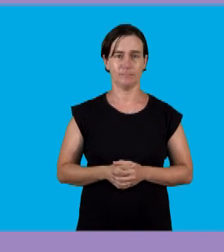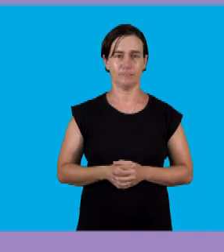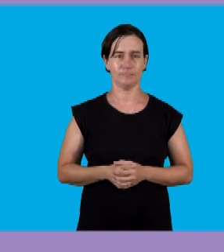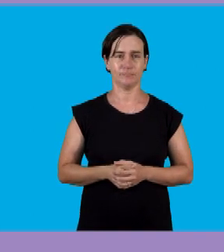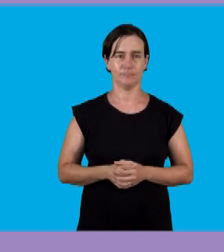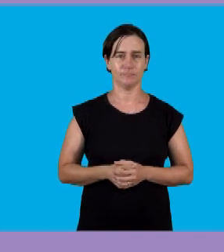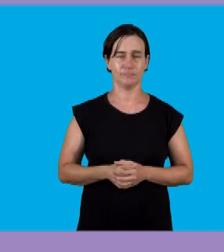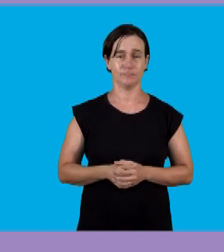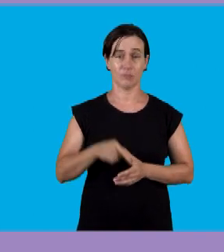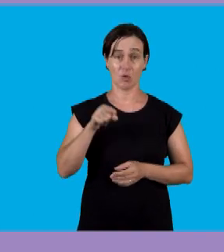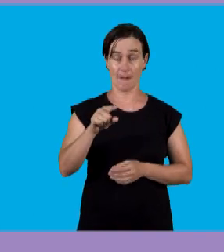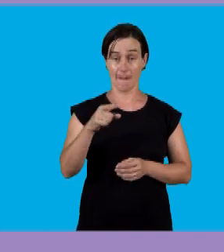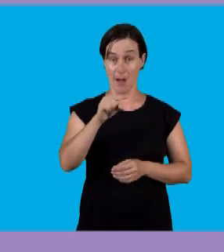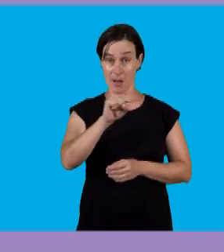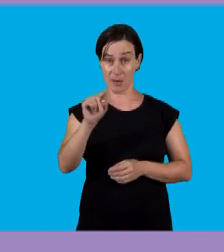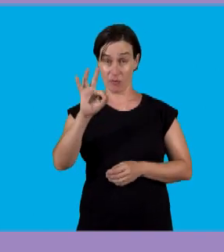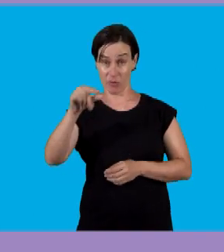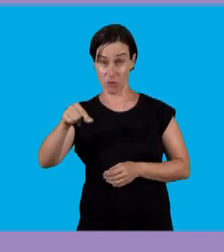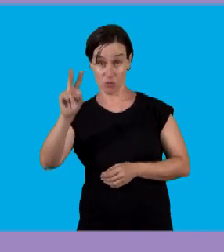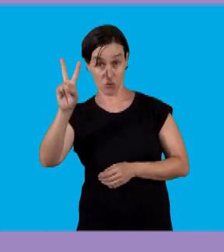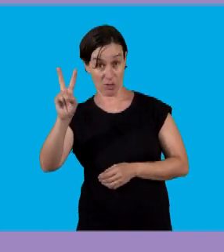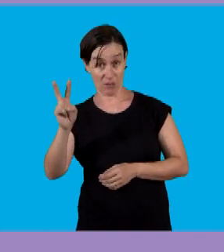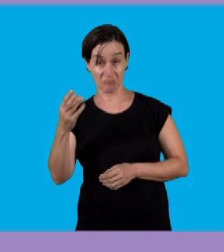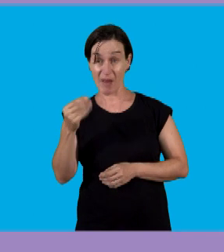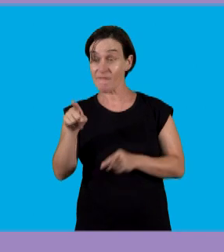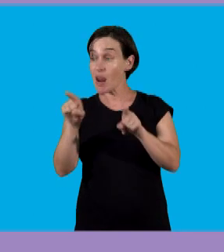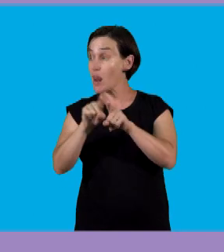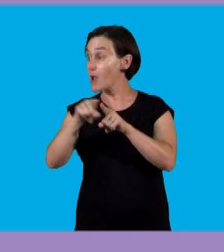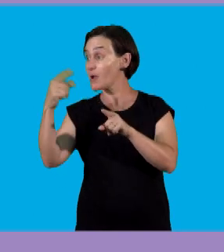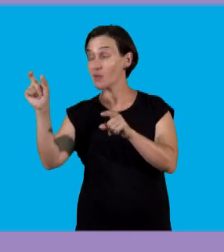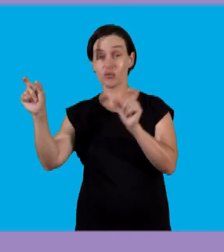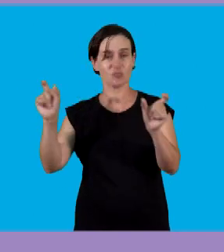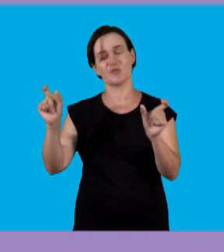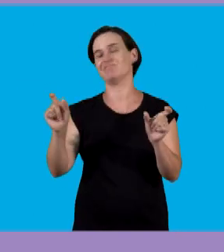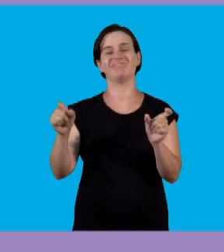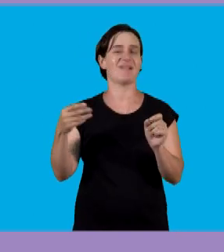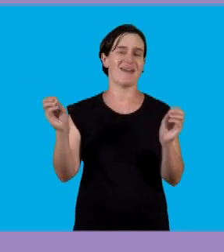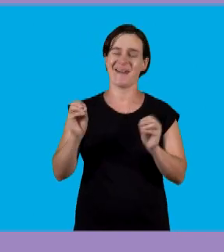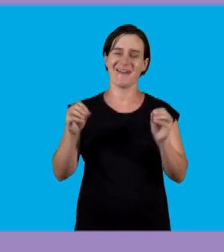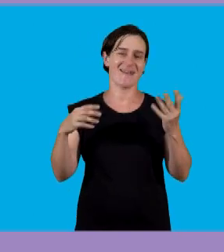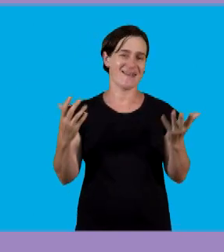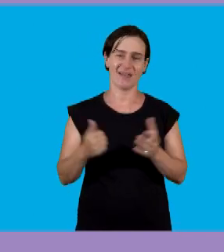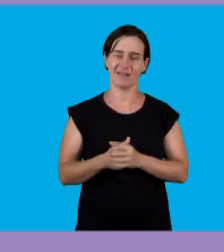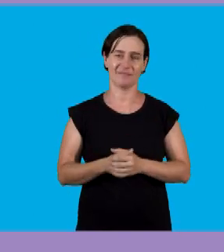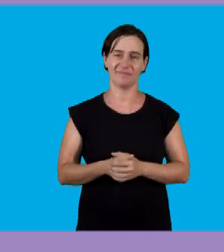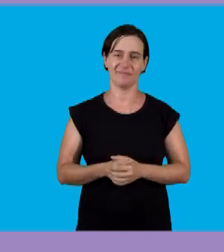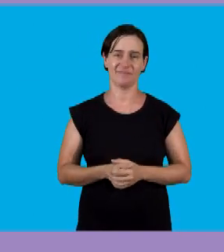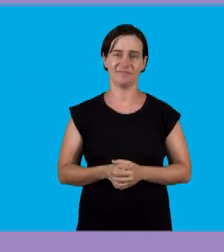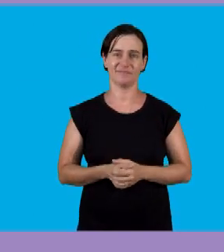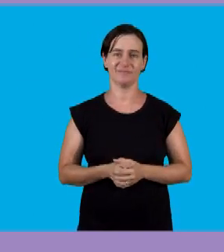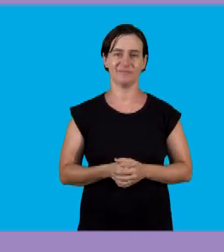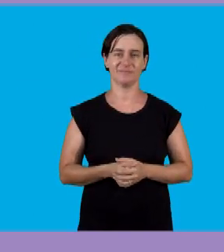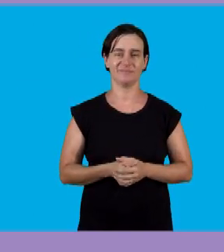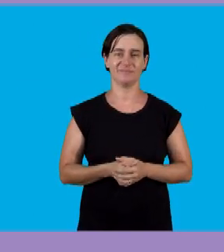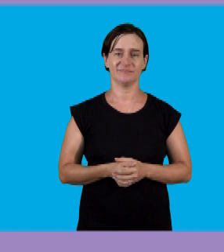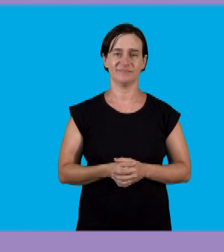Then what about that minus 3q squared? Well, because it does not have anything that is the same or it does not have